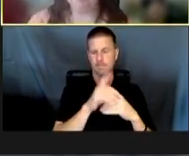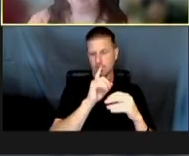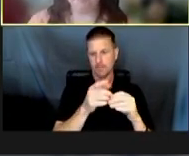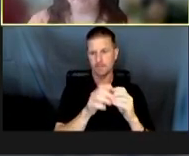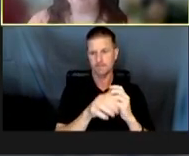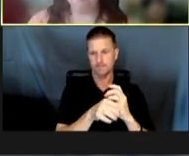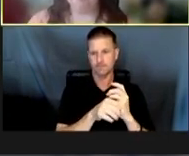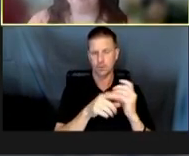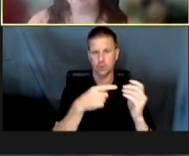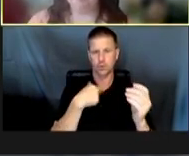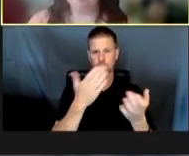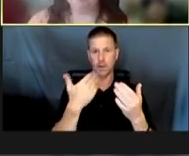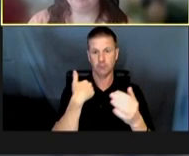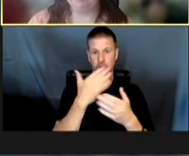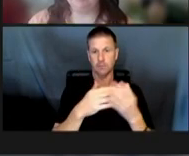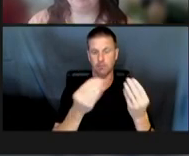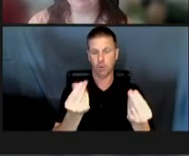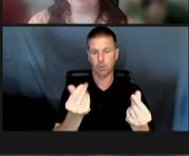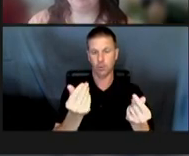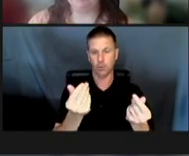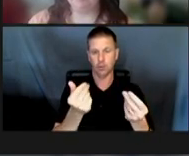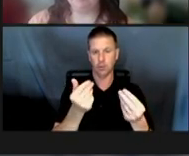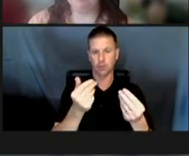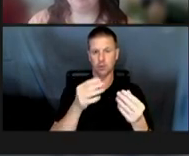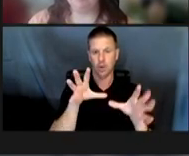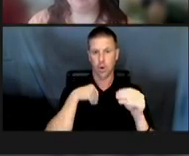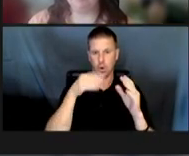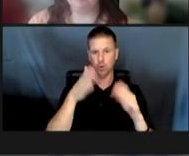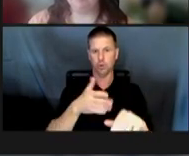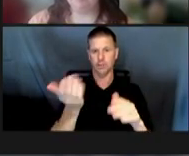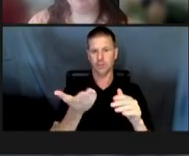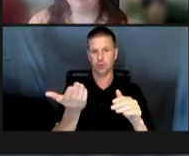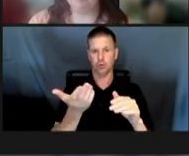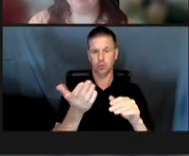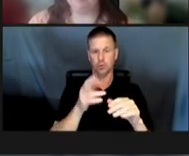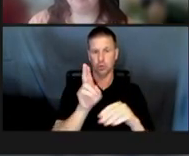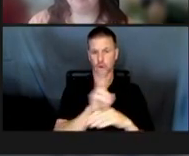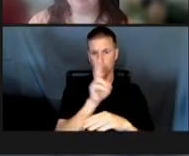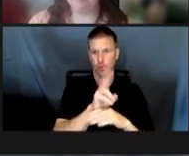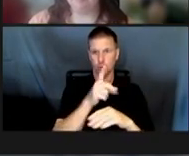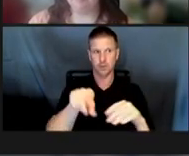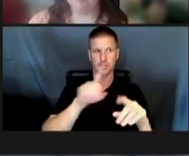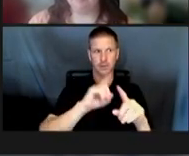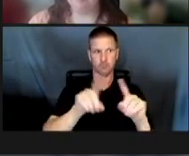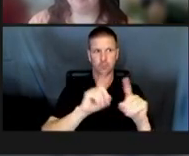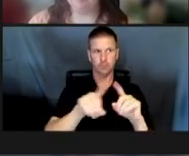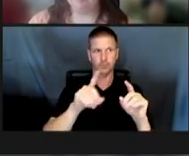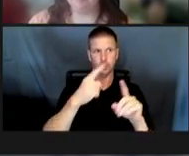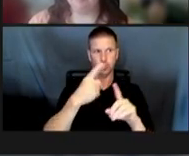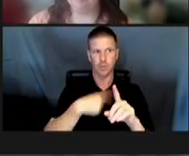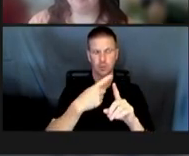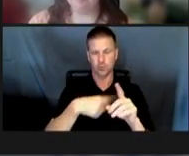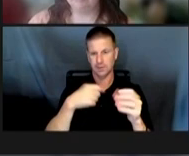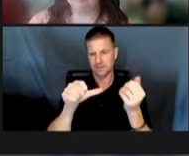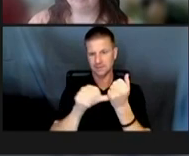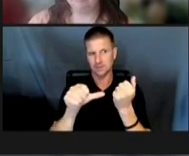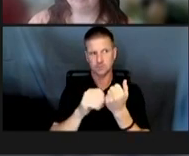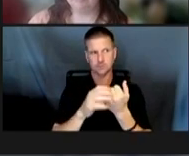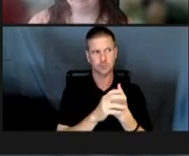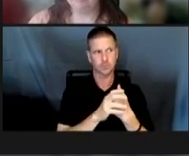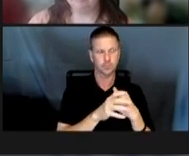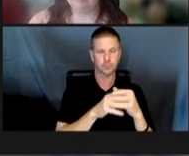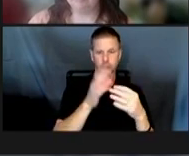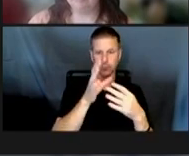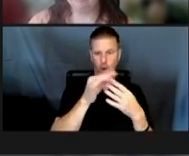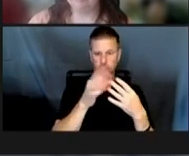Absolutely. And we might have some property owners here who are utilizing these different rental assistance options,